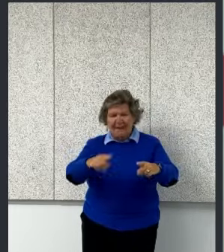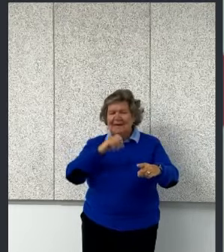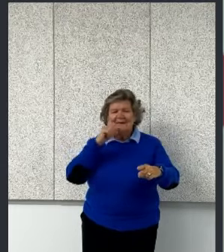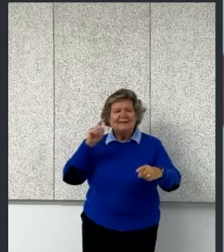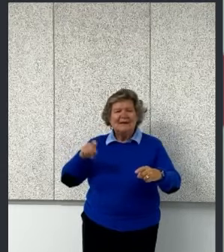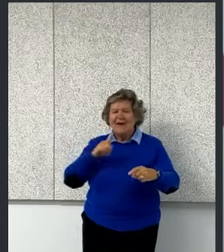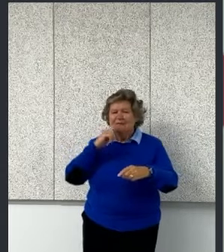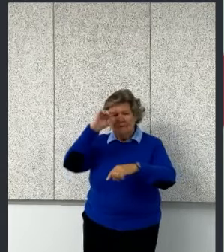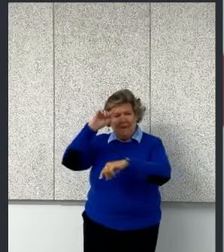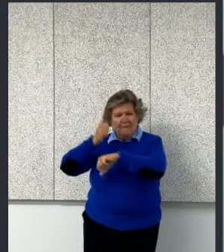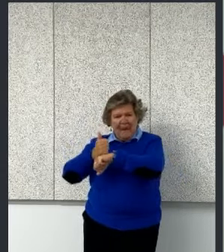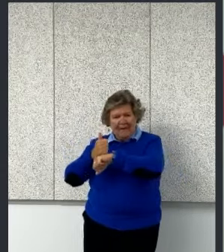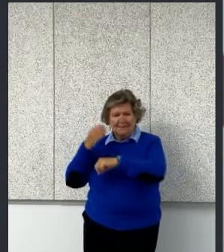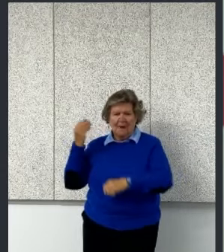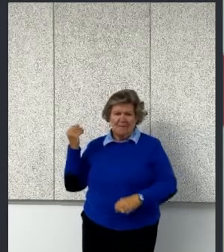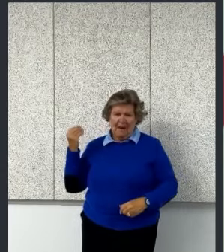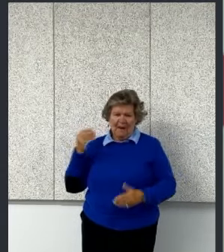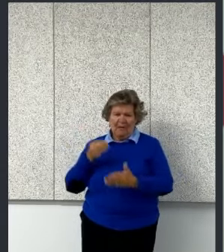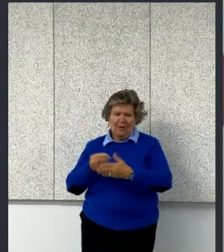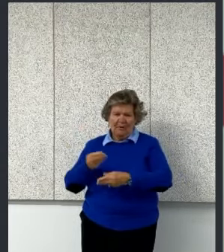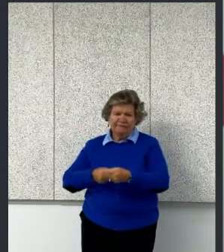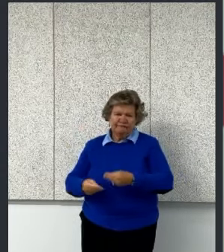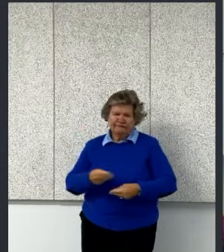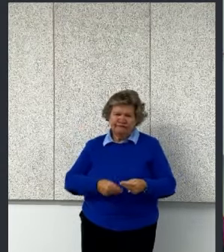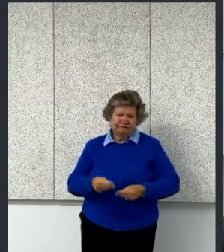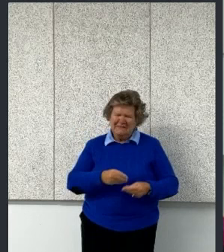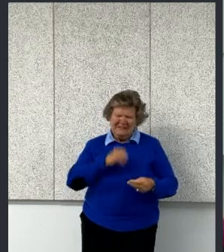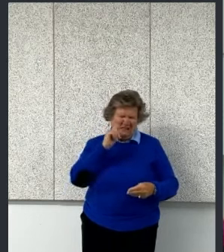of financial exchange. Amen.